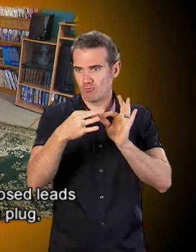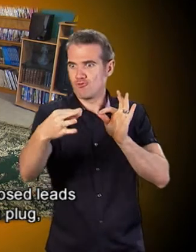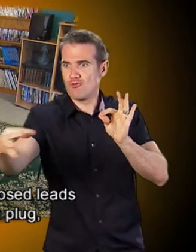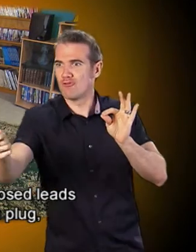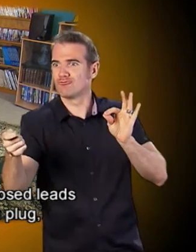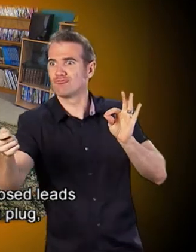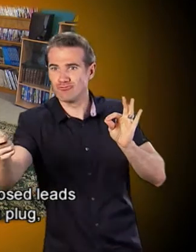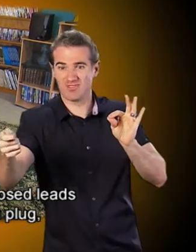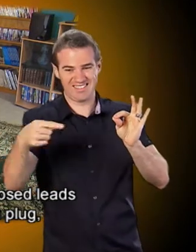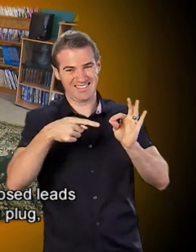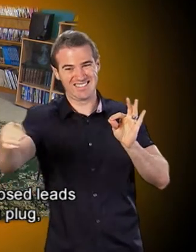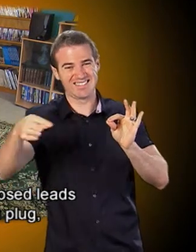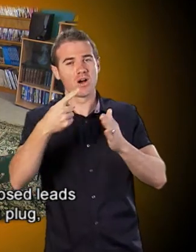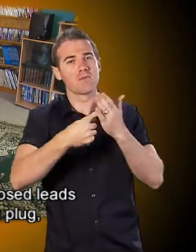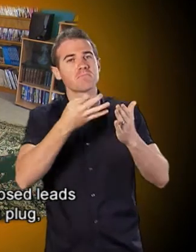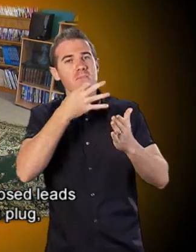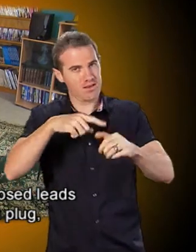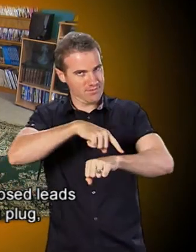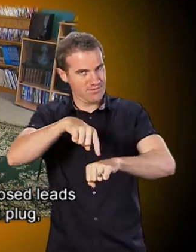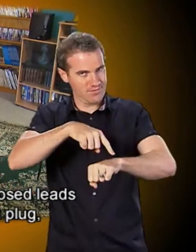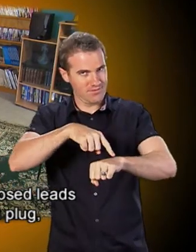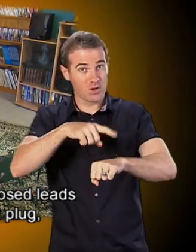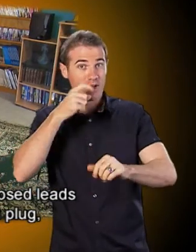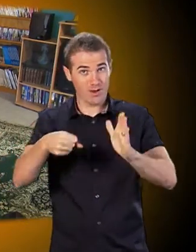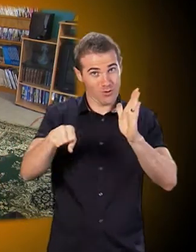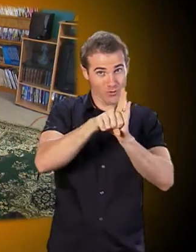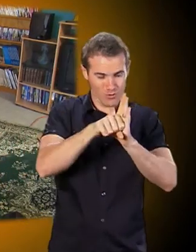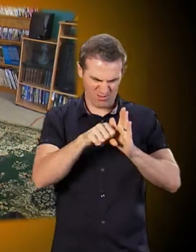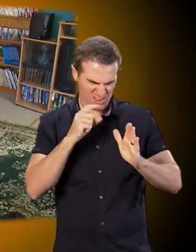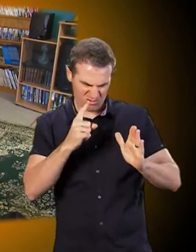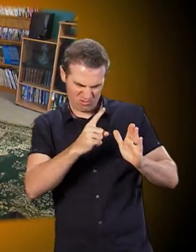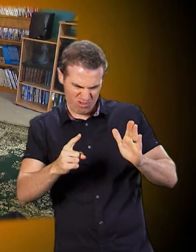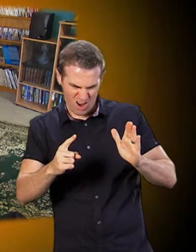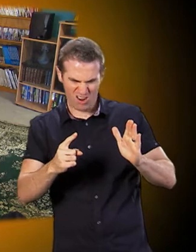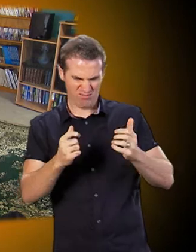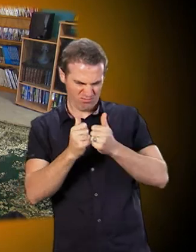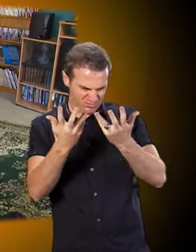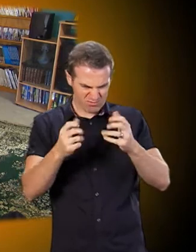If you have a cord with exposed leads or a cracked or broken plug, replace it.